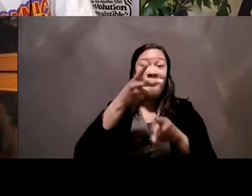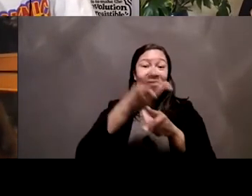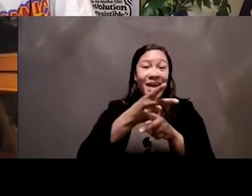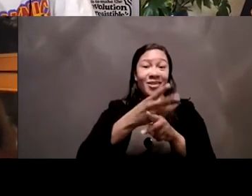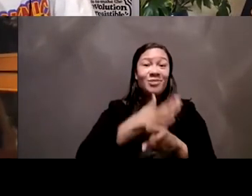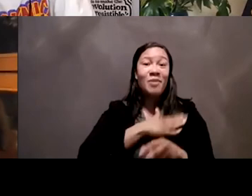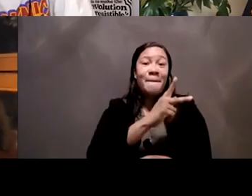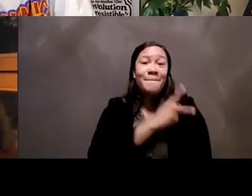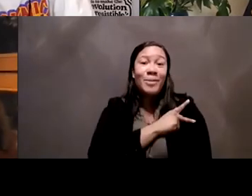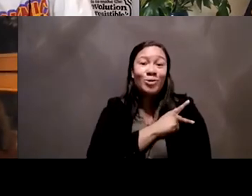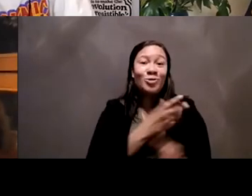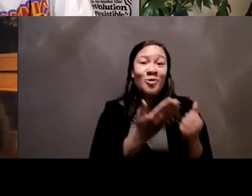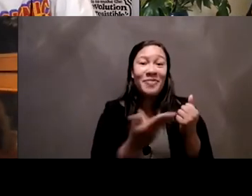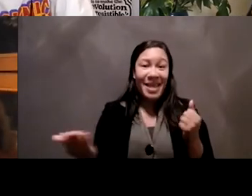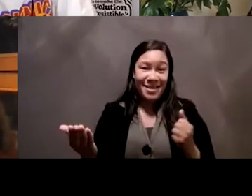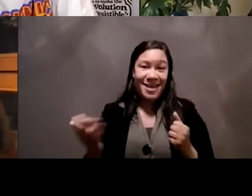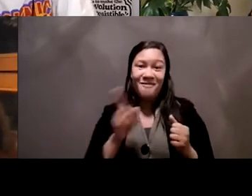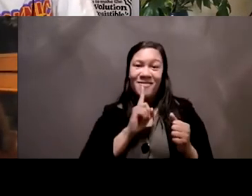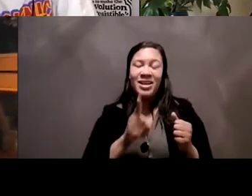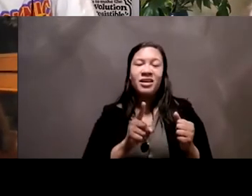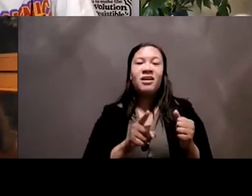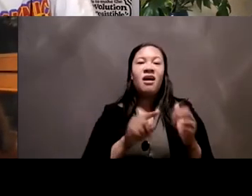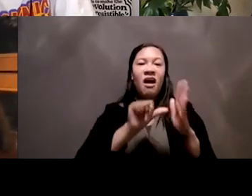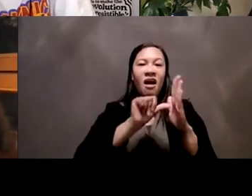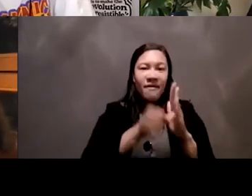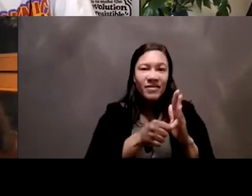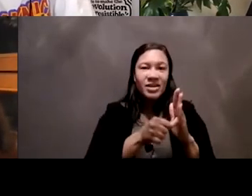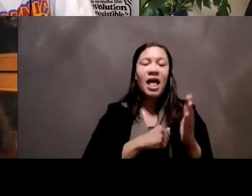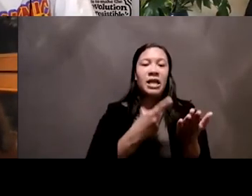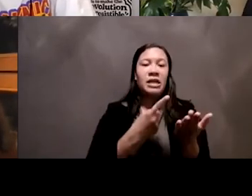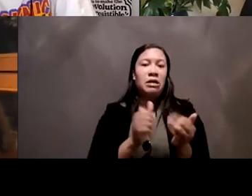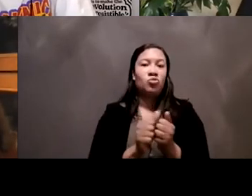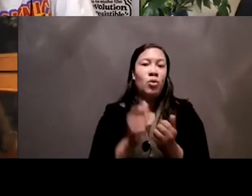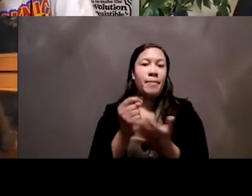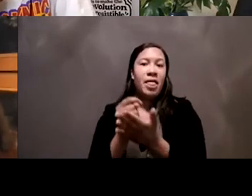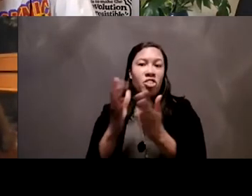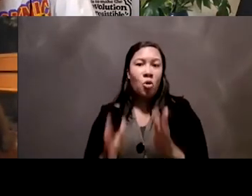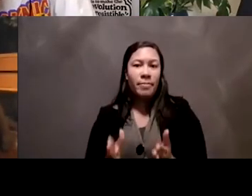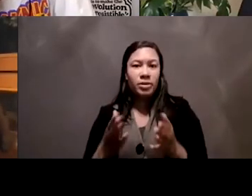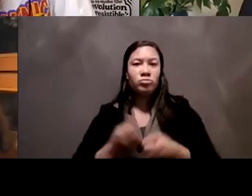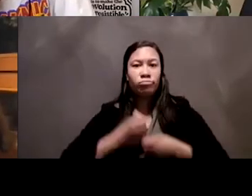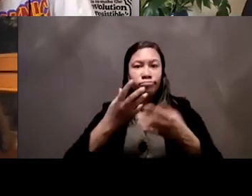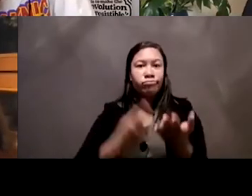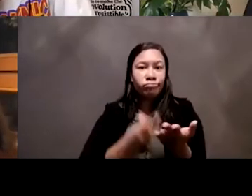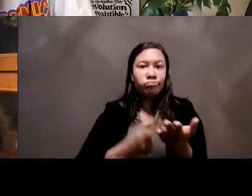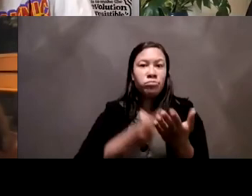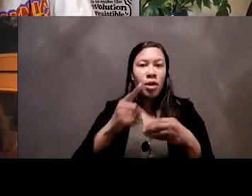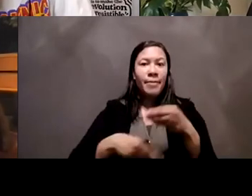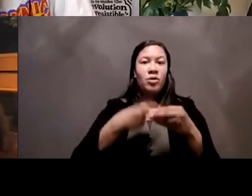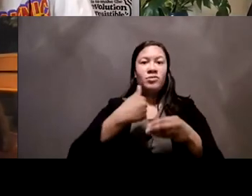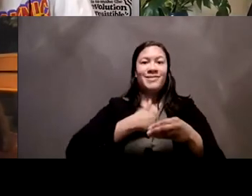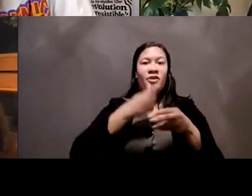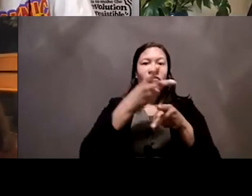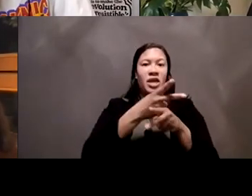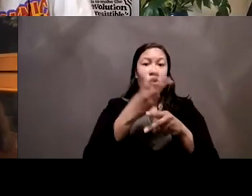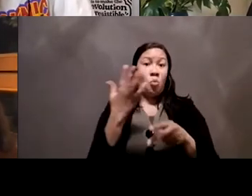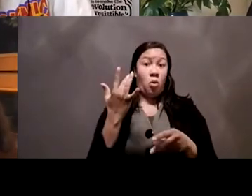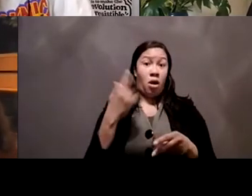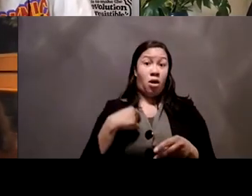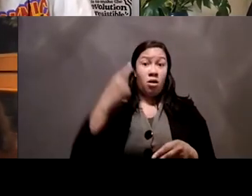a thing, and often talk to my therapist about it because I think that